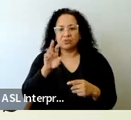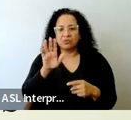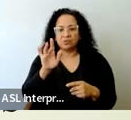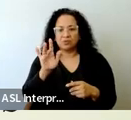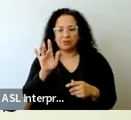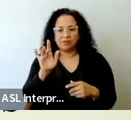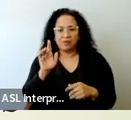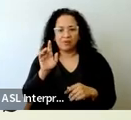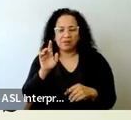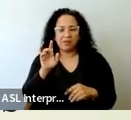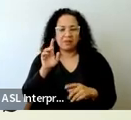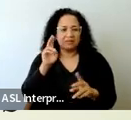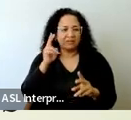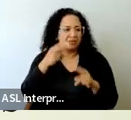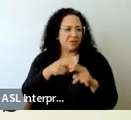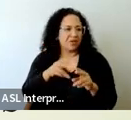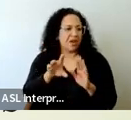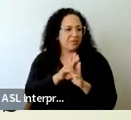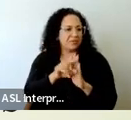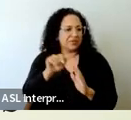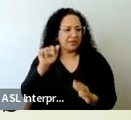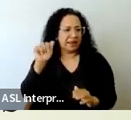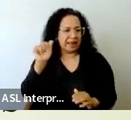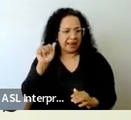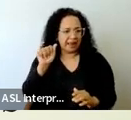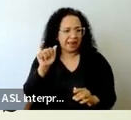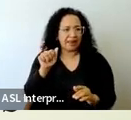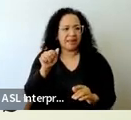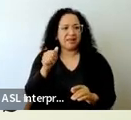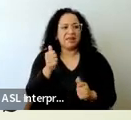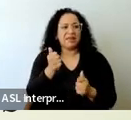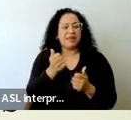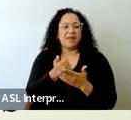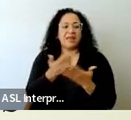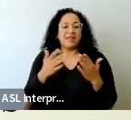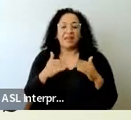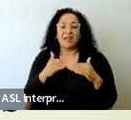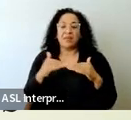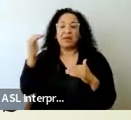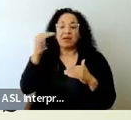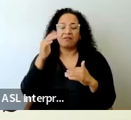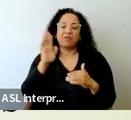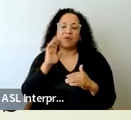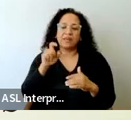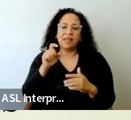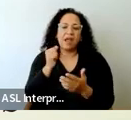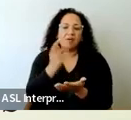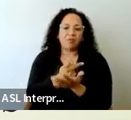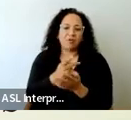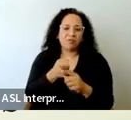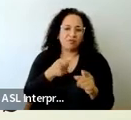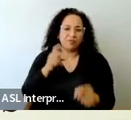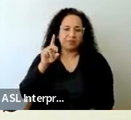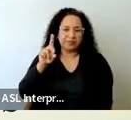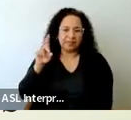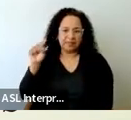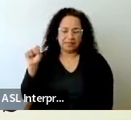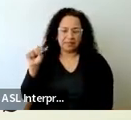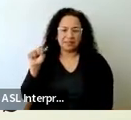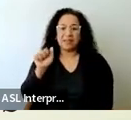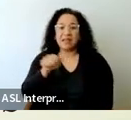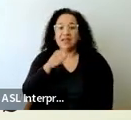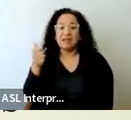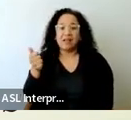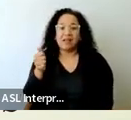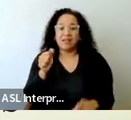$2,500, known as option A, which is on the slide. Anything above that would require direct approval from DDS. Another